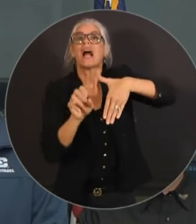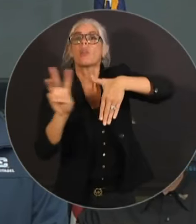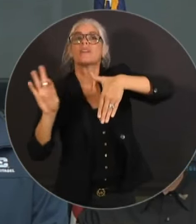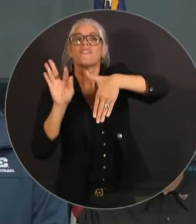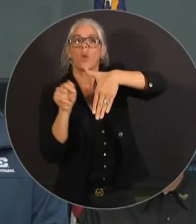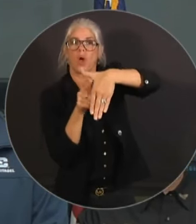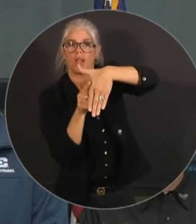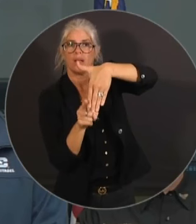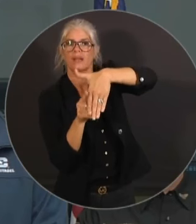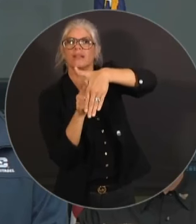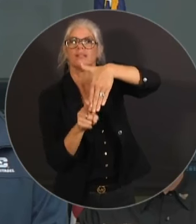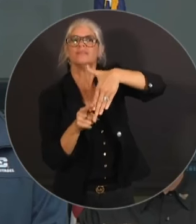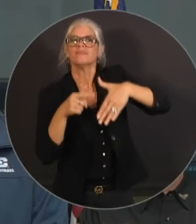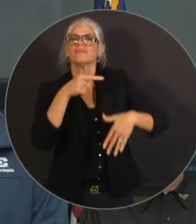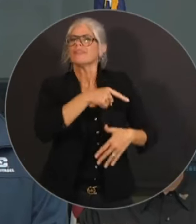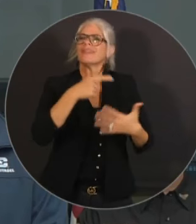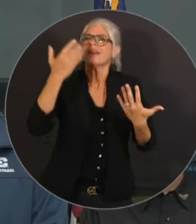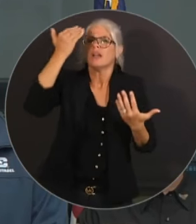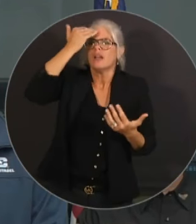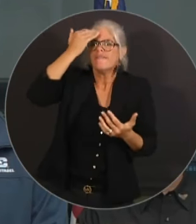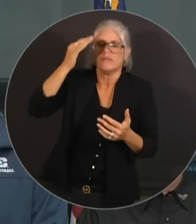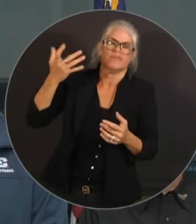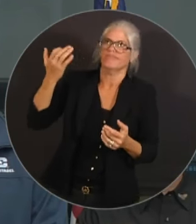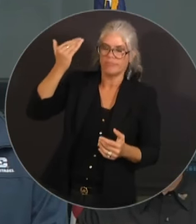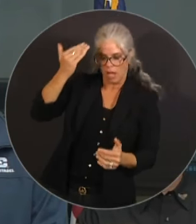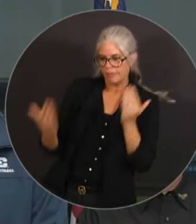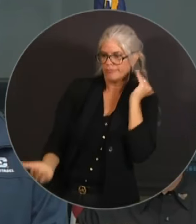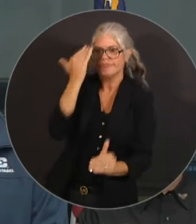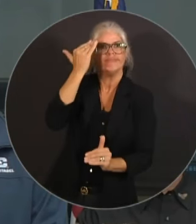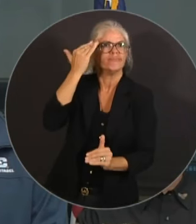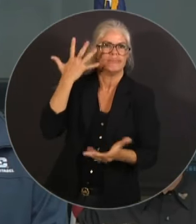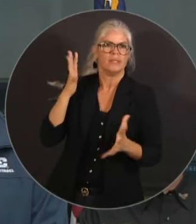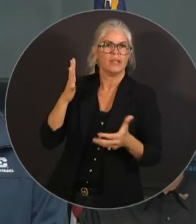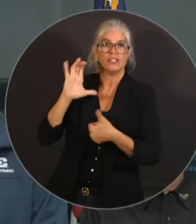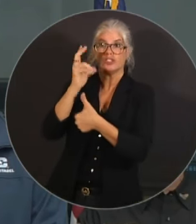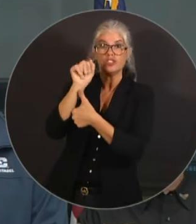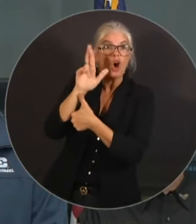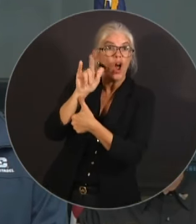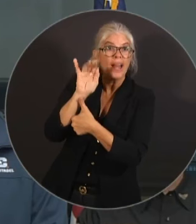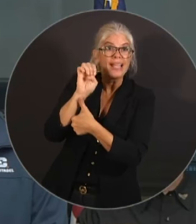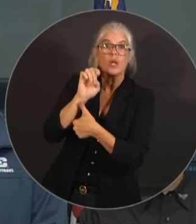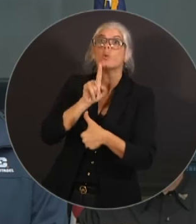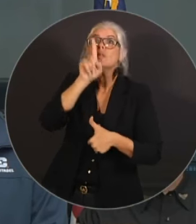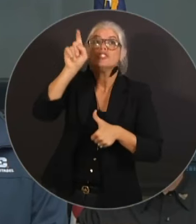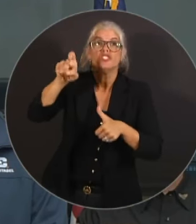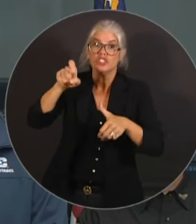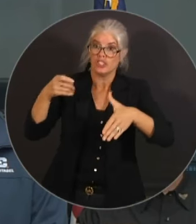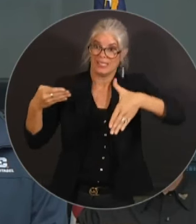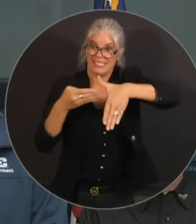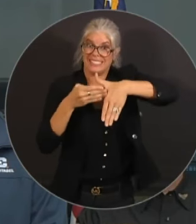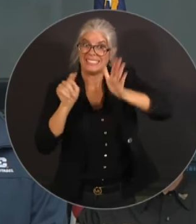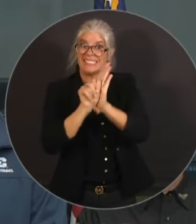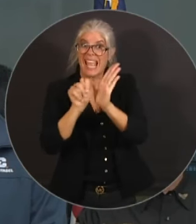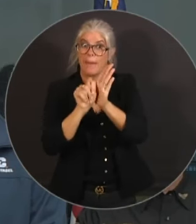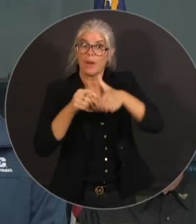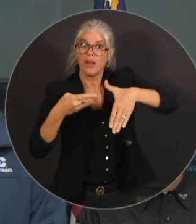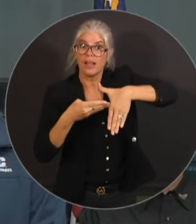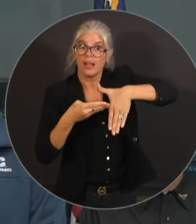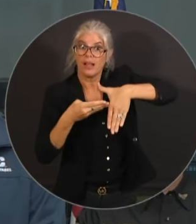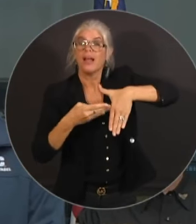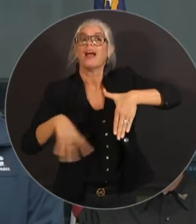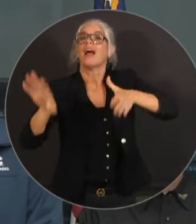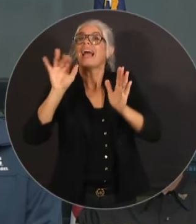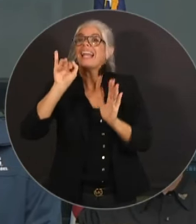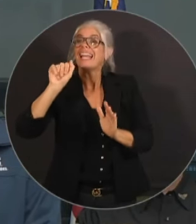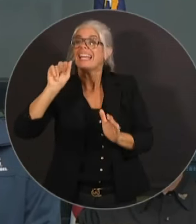memory from these storms. Remember, Charlie was supposed to hit Tampa Bay. Ian was supposed to hit Tampa Bay.